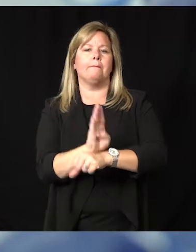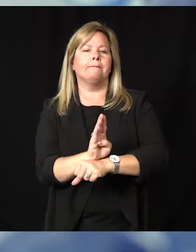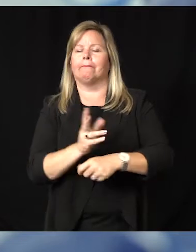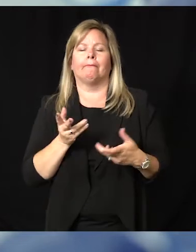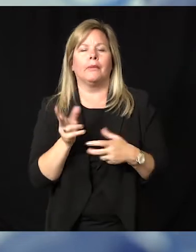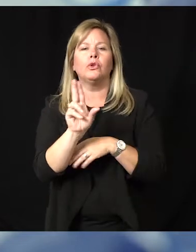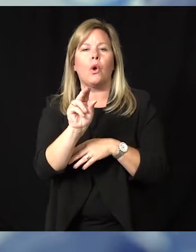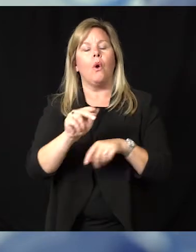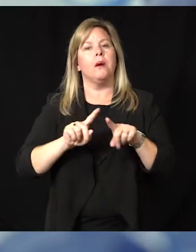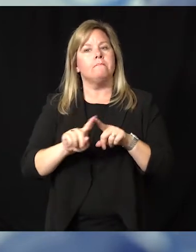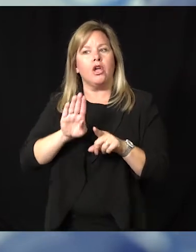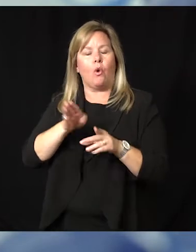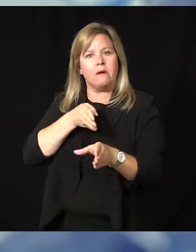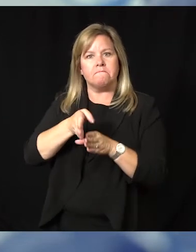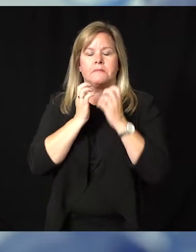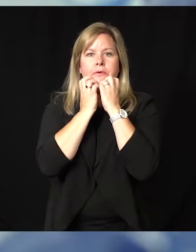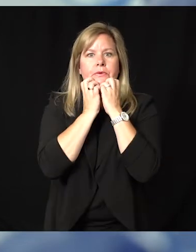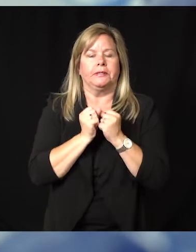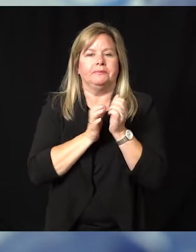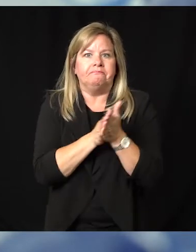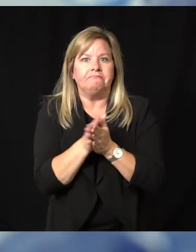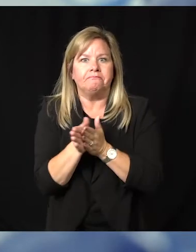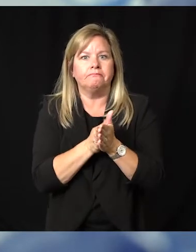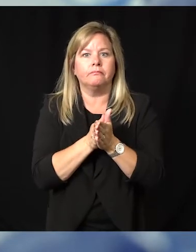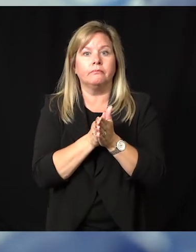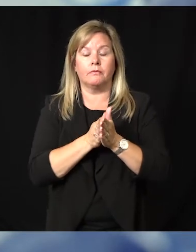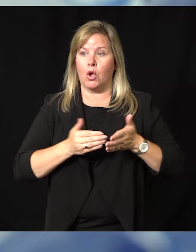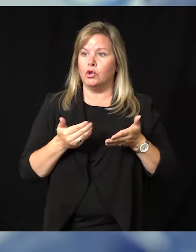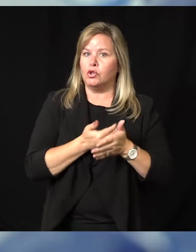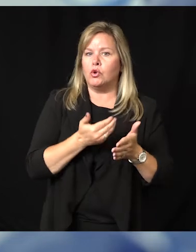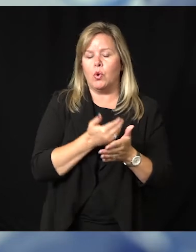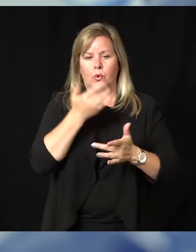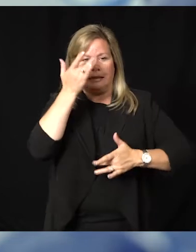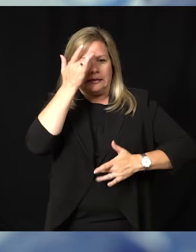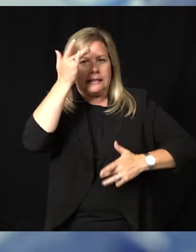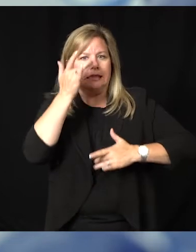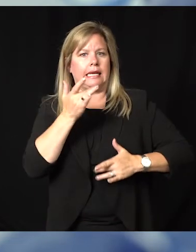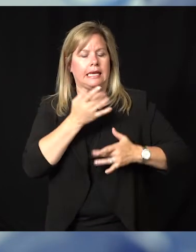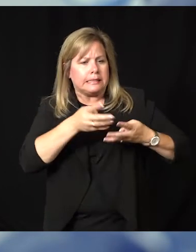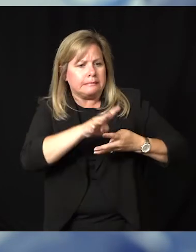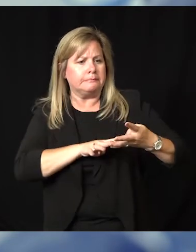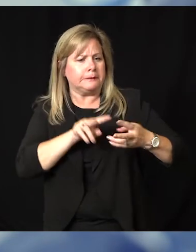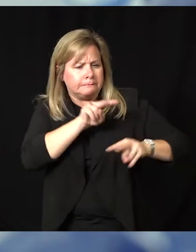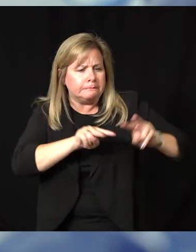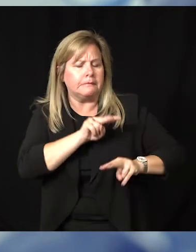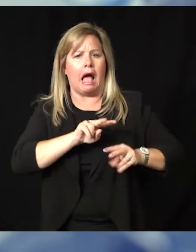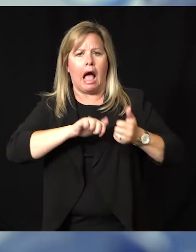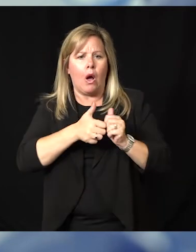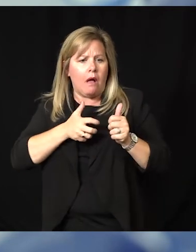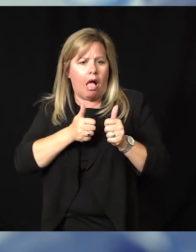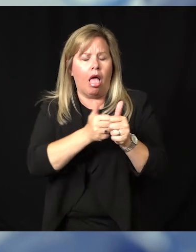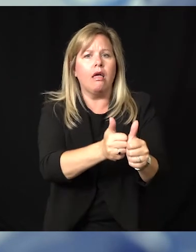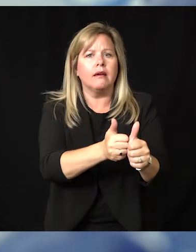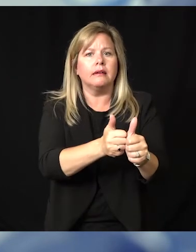above and beyond this past year. From building new disease surveillance systems and dashboards, to the tens of thousands